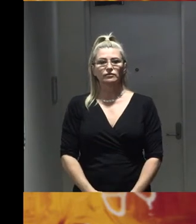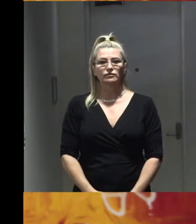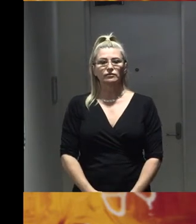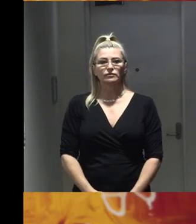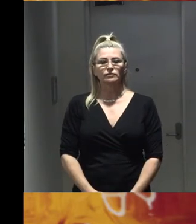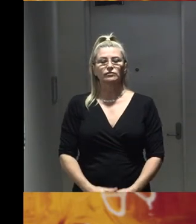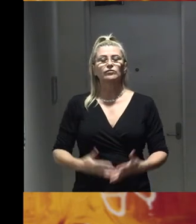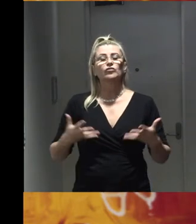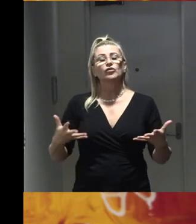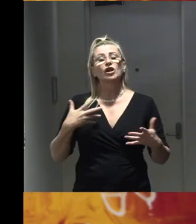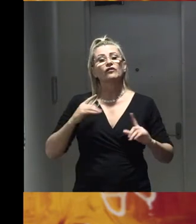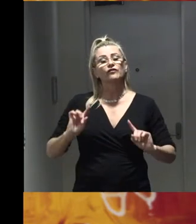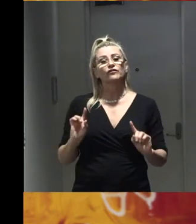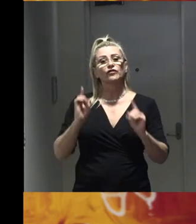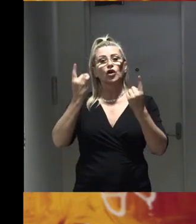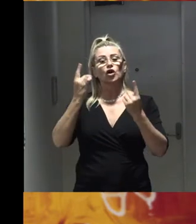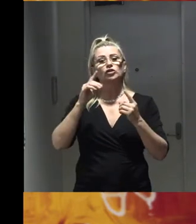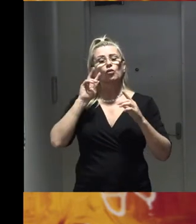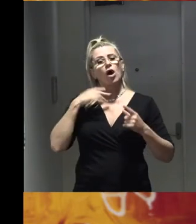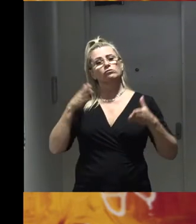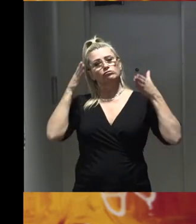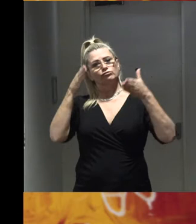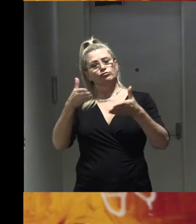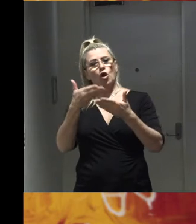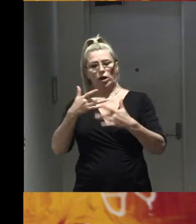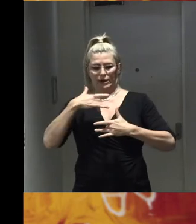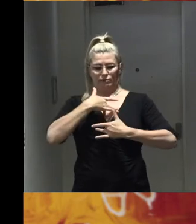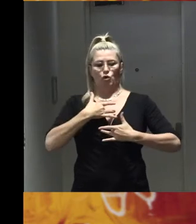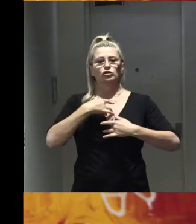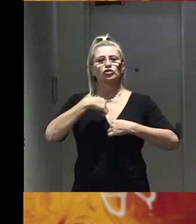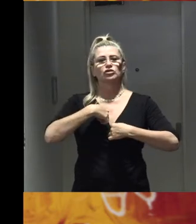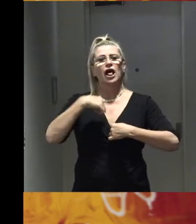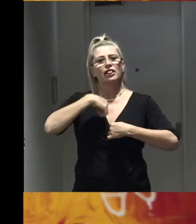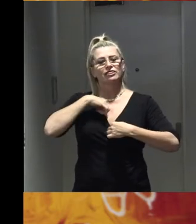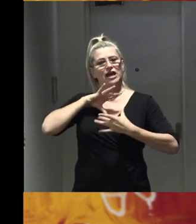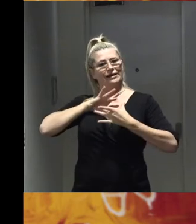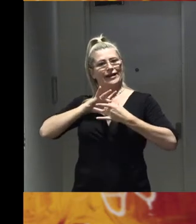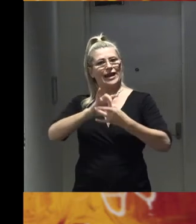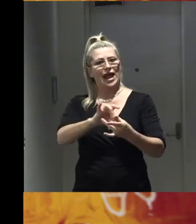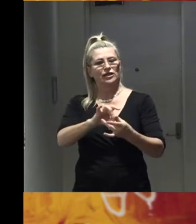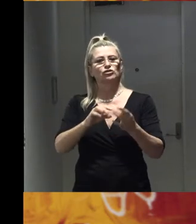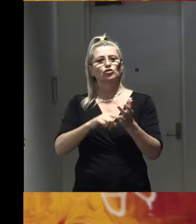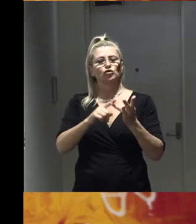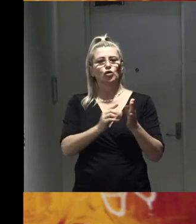So I begin by looking at emotions, as emotions are integral to motivation and mental health.